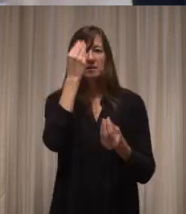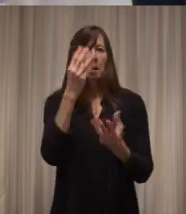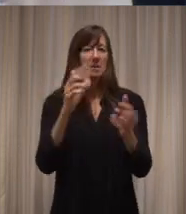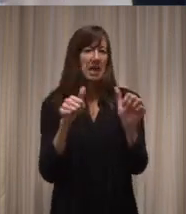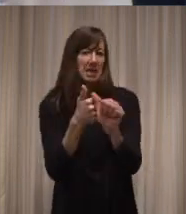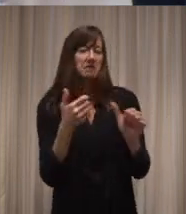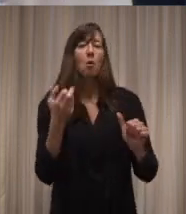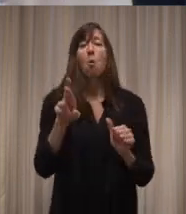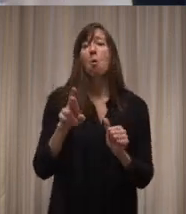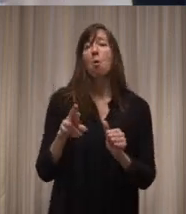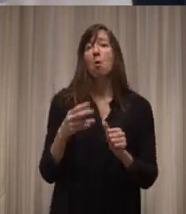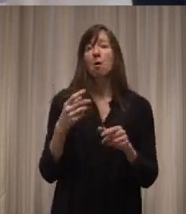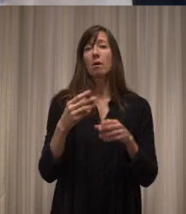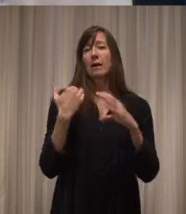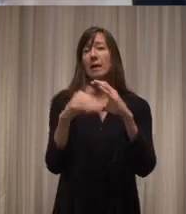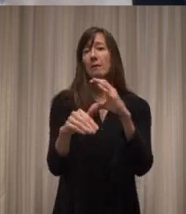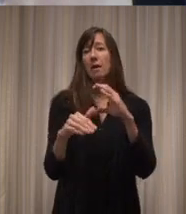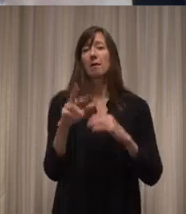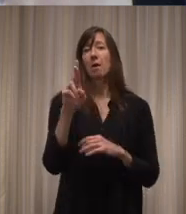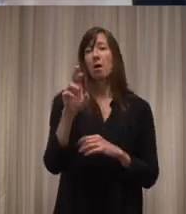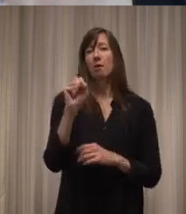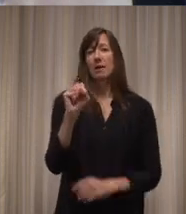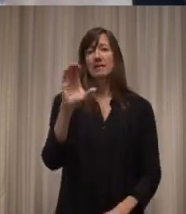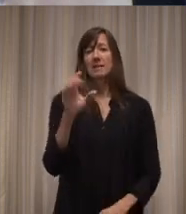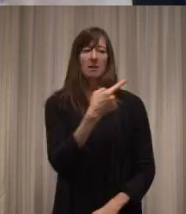RSC at our email address there.